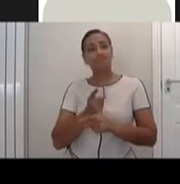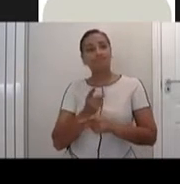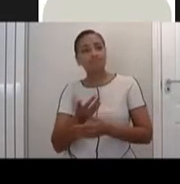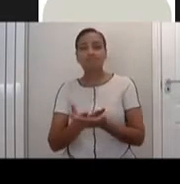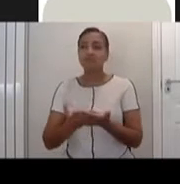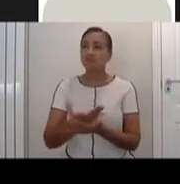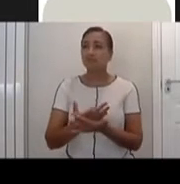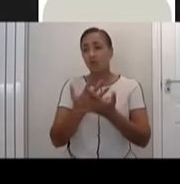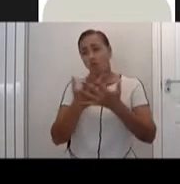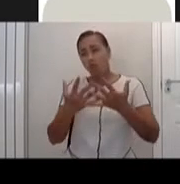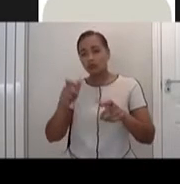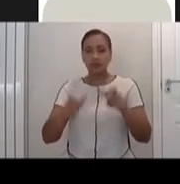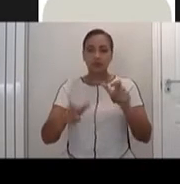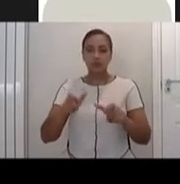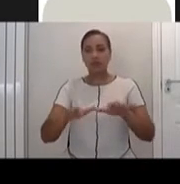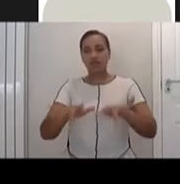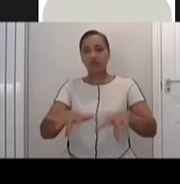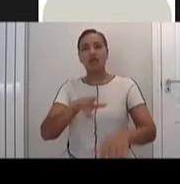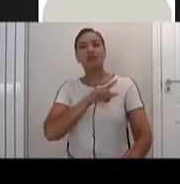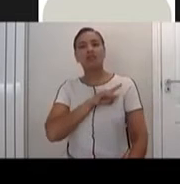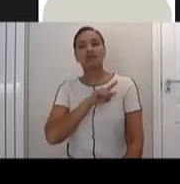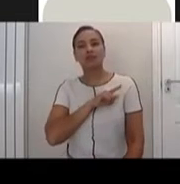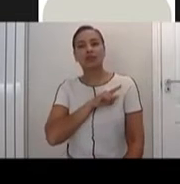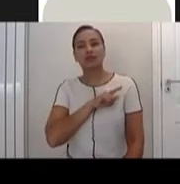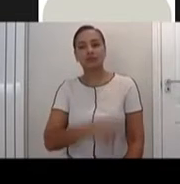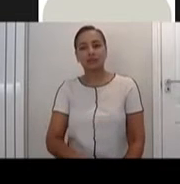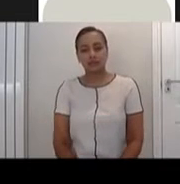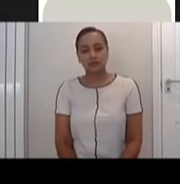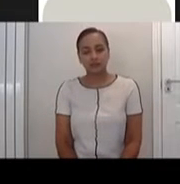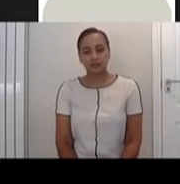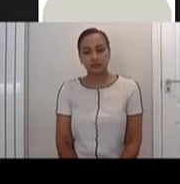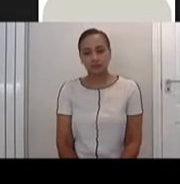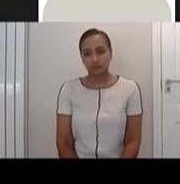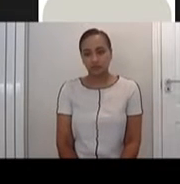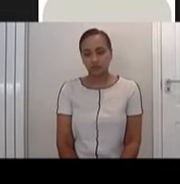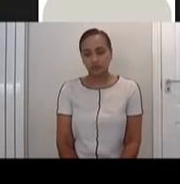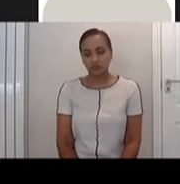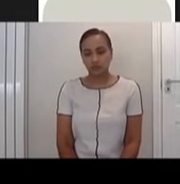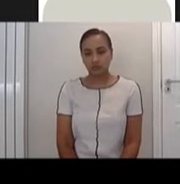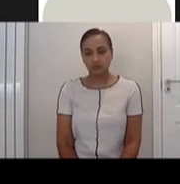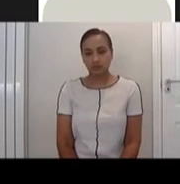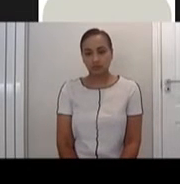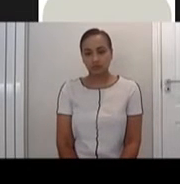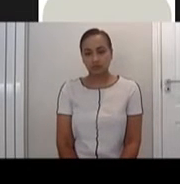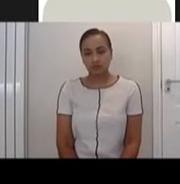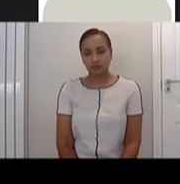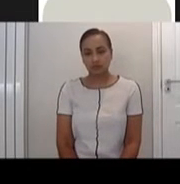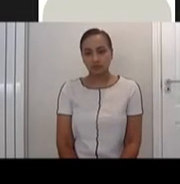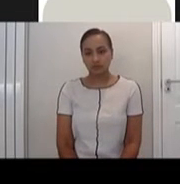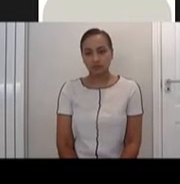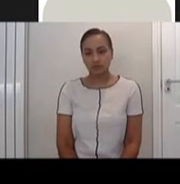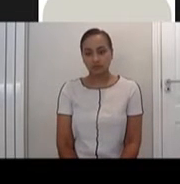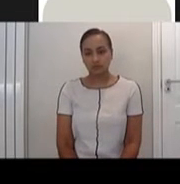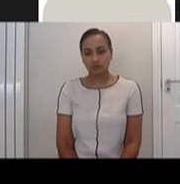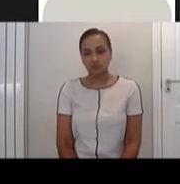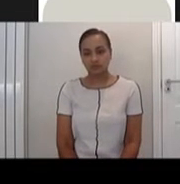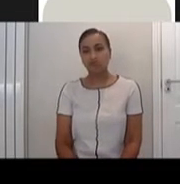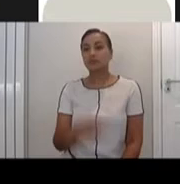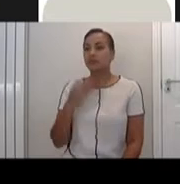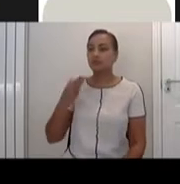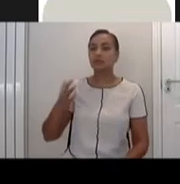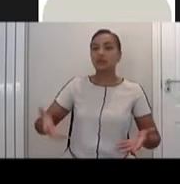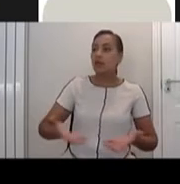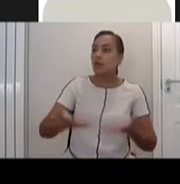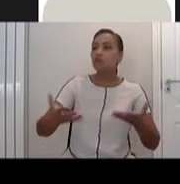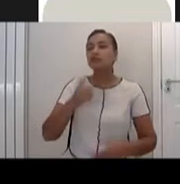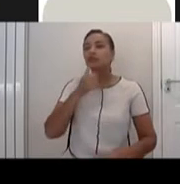people on the call, it would be very difficult. So what we'll be doing is still encouraging you to use what we